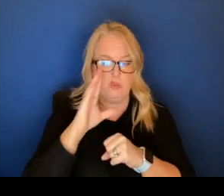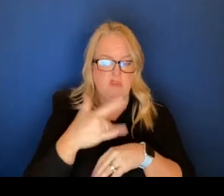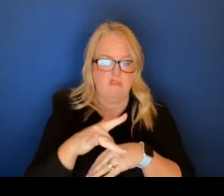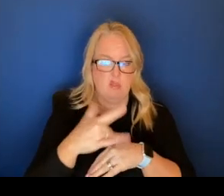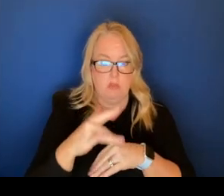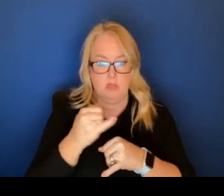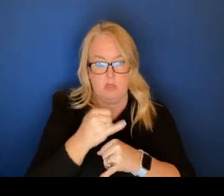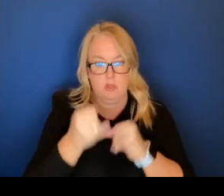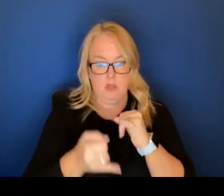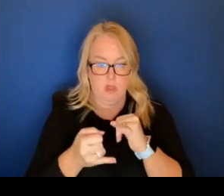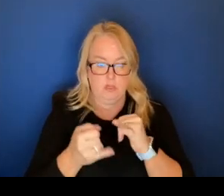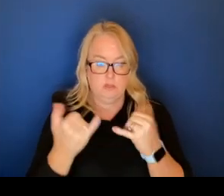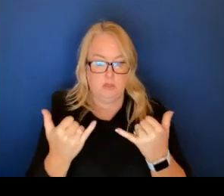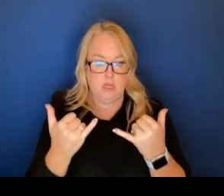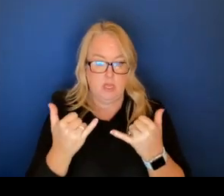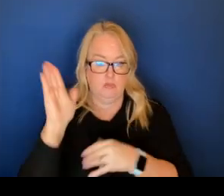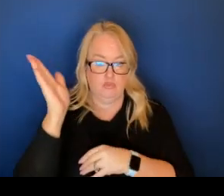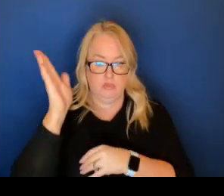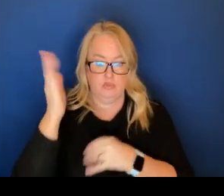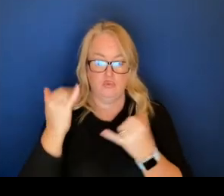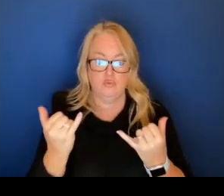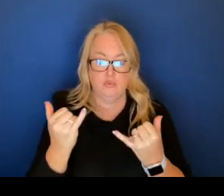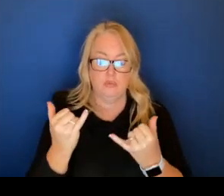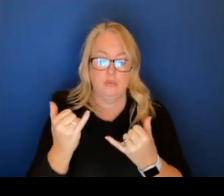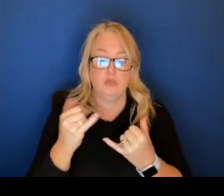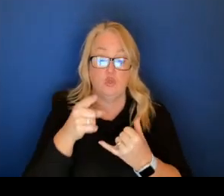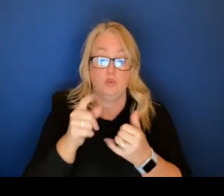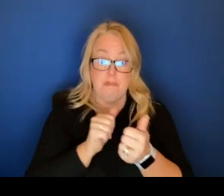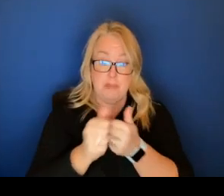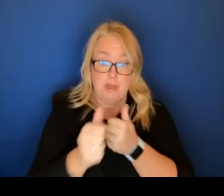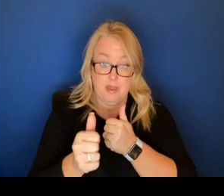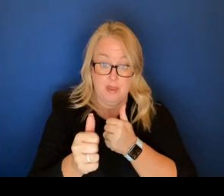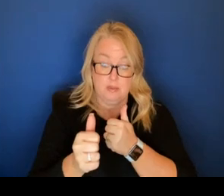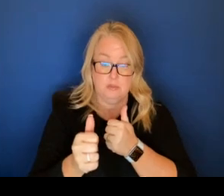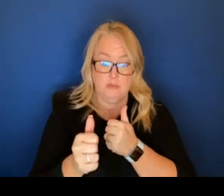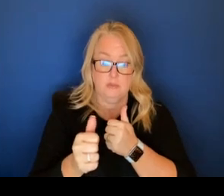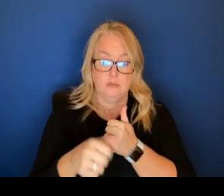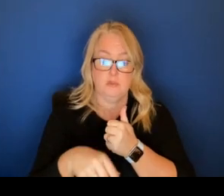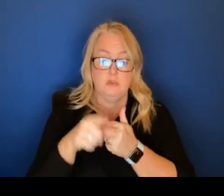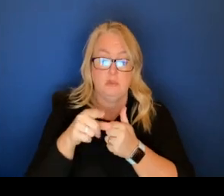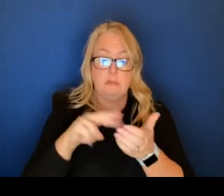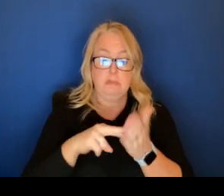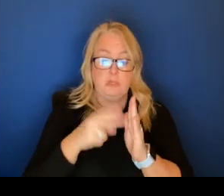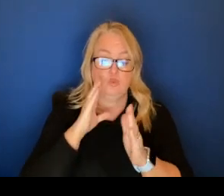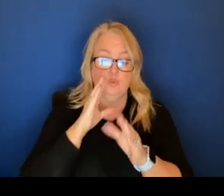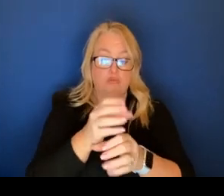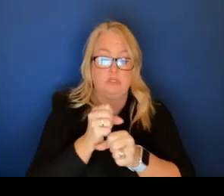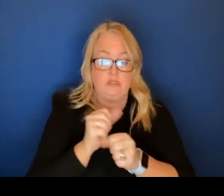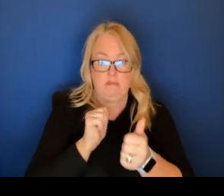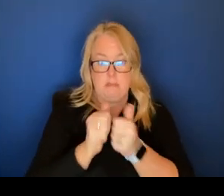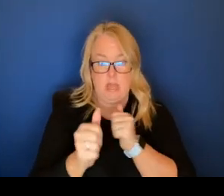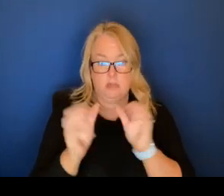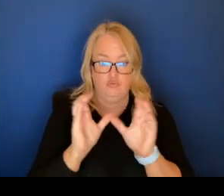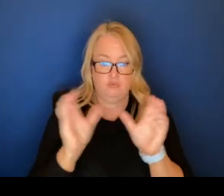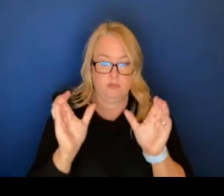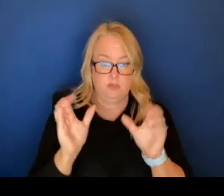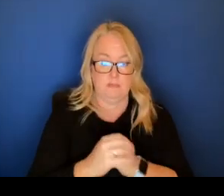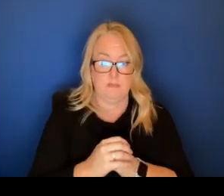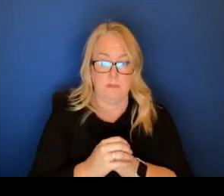at the end of today's presentation, and you pass the quiz, you will receive a passing